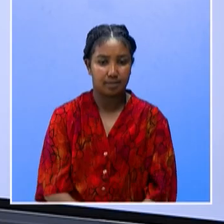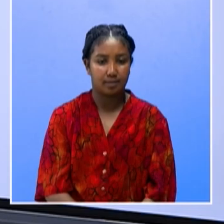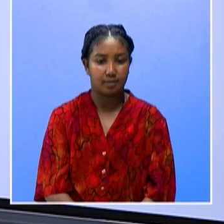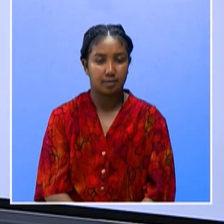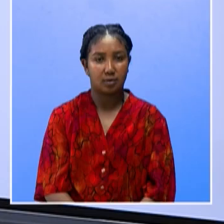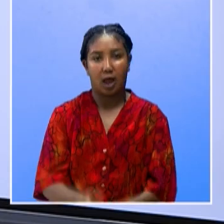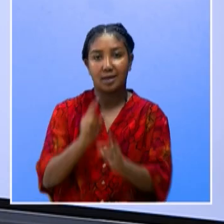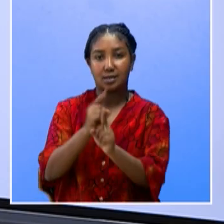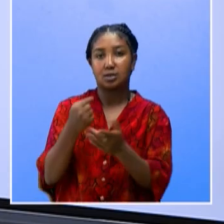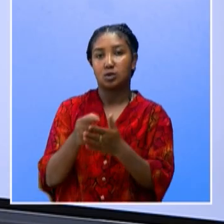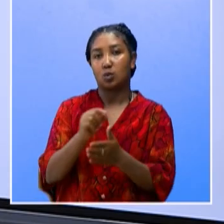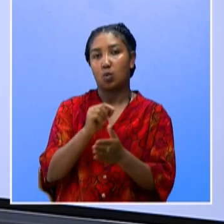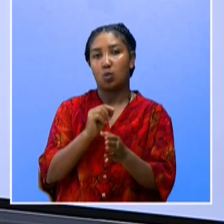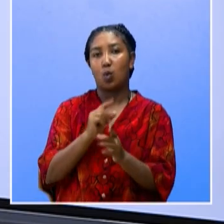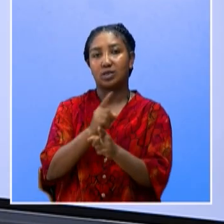It answers their questions.